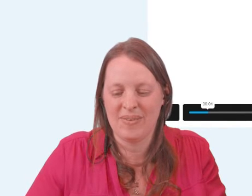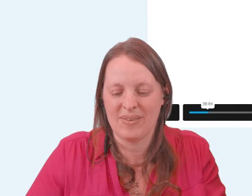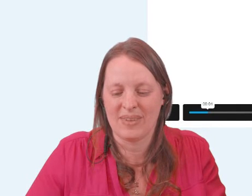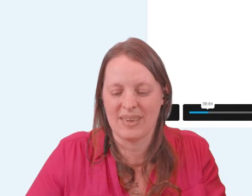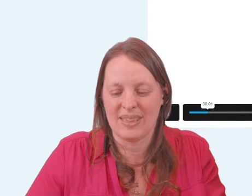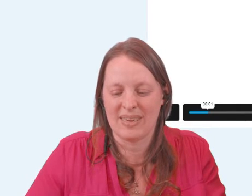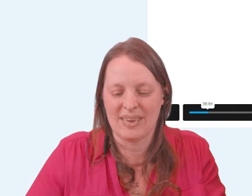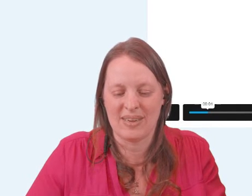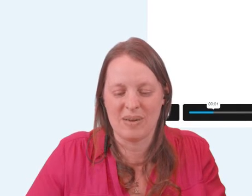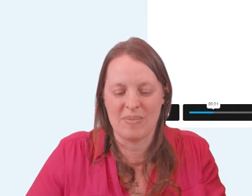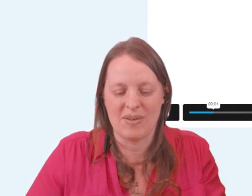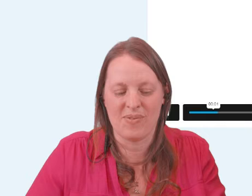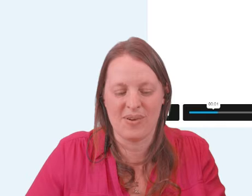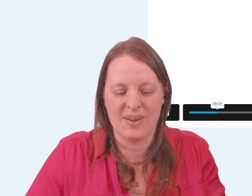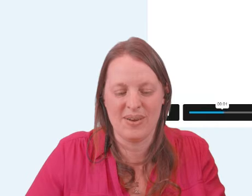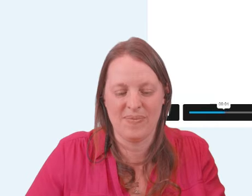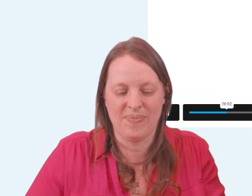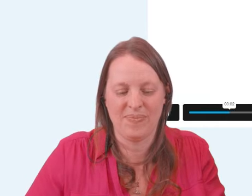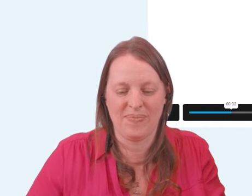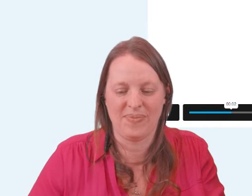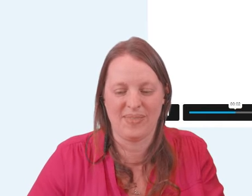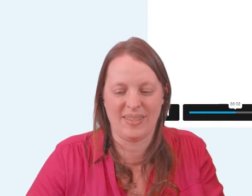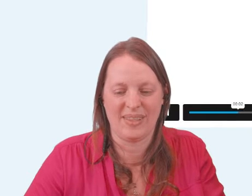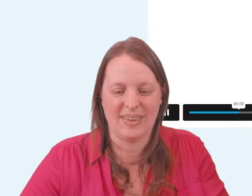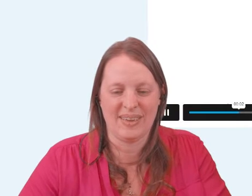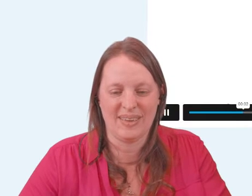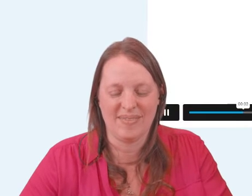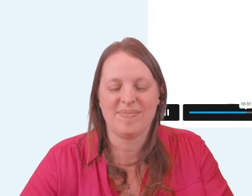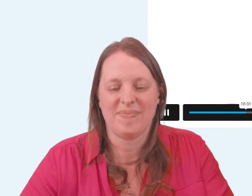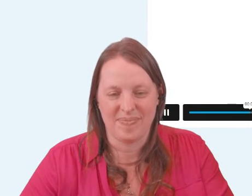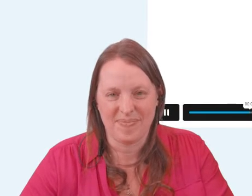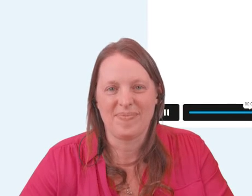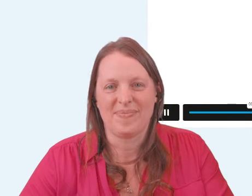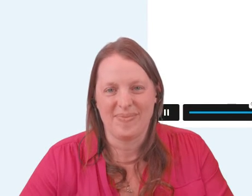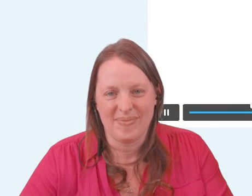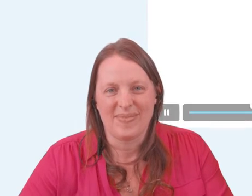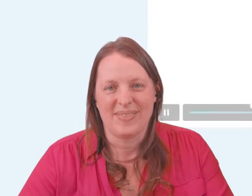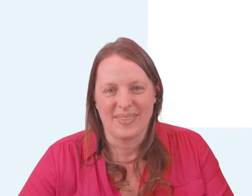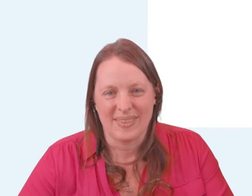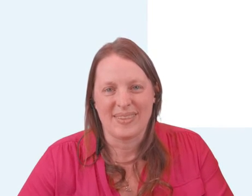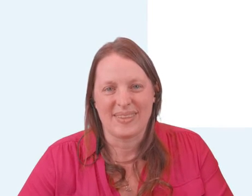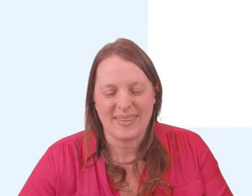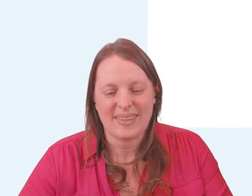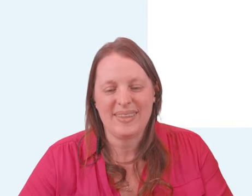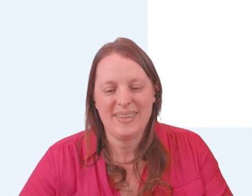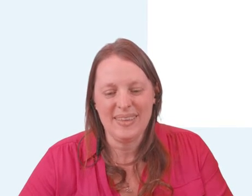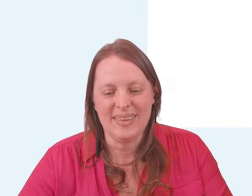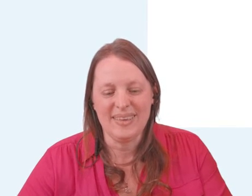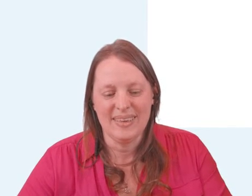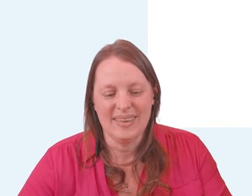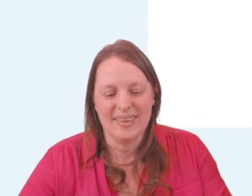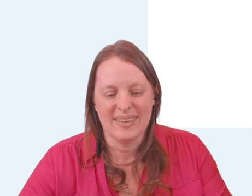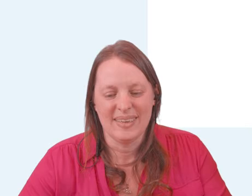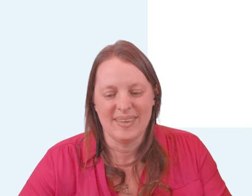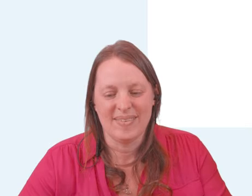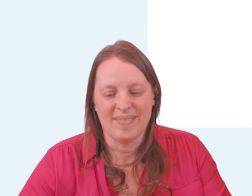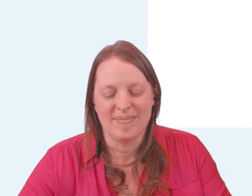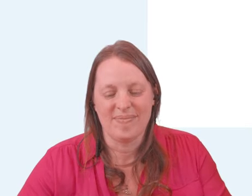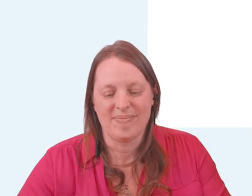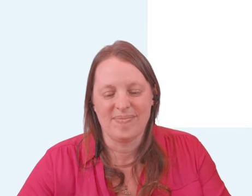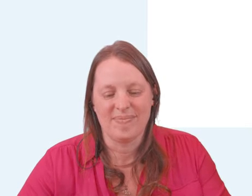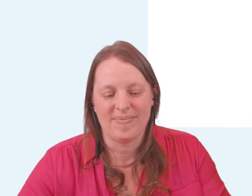Zuma. Let's get this nice and big. Okay, this is our original Zuma maneuver. Okay, you can see it's the same of the